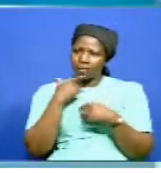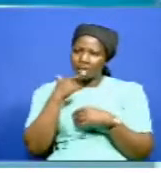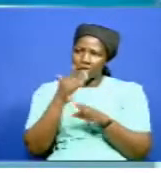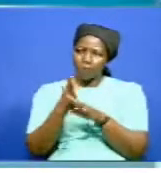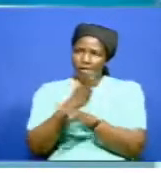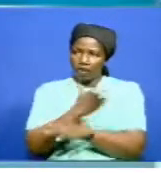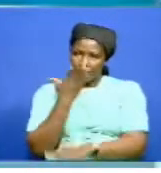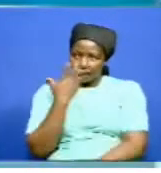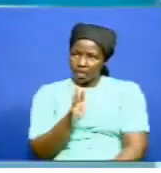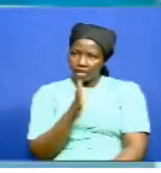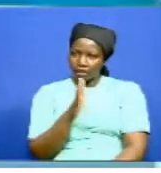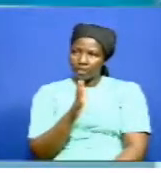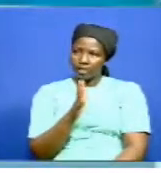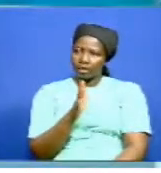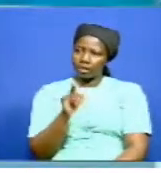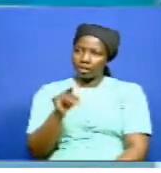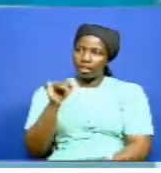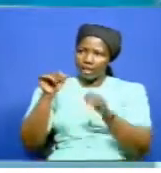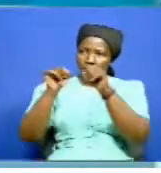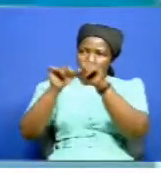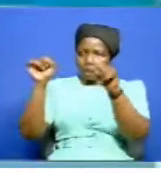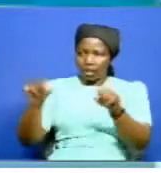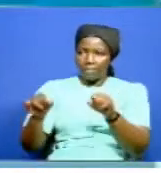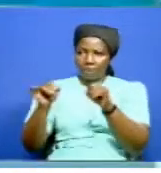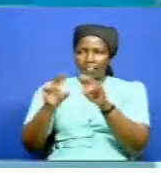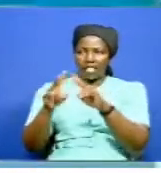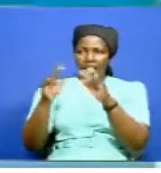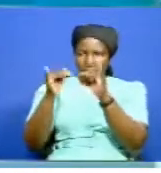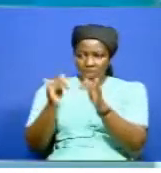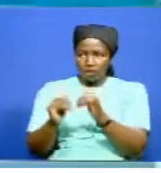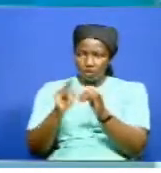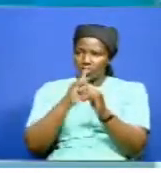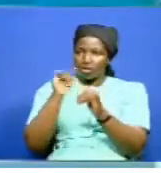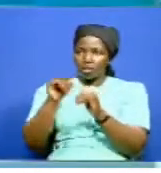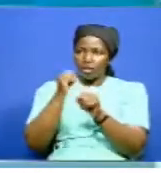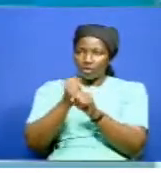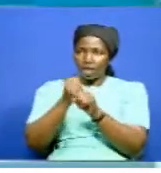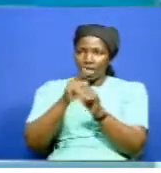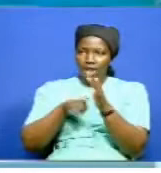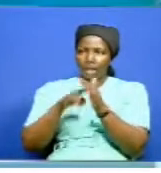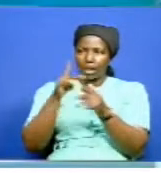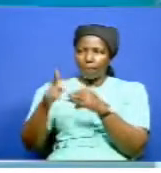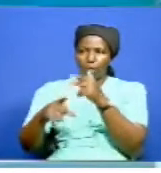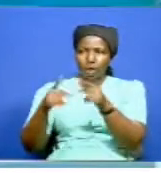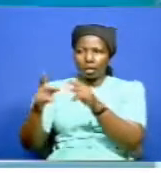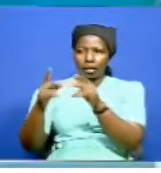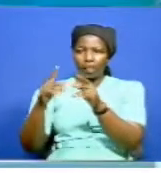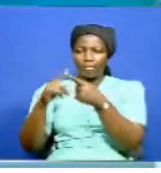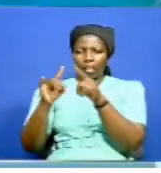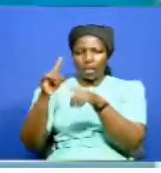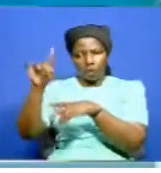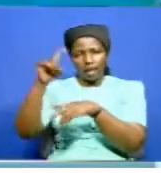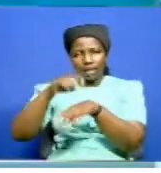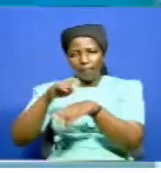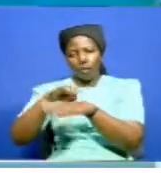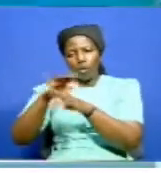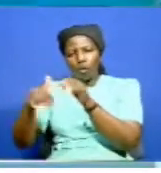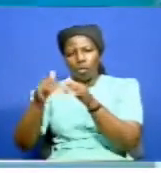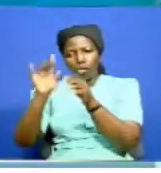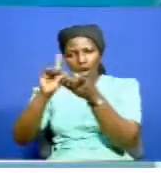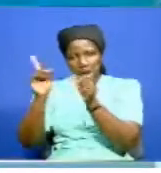that the system is pretty new, and therefore this is work in progress. But in due course, all the statistics will